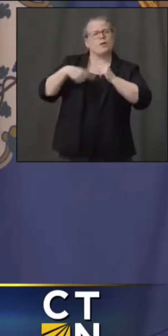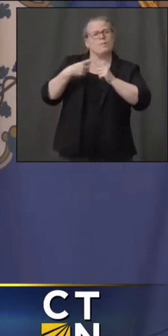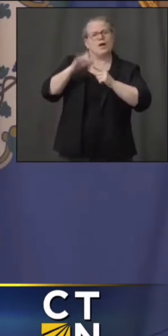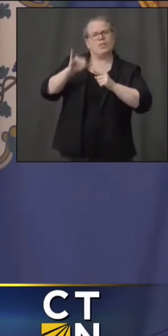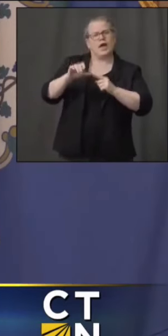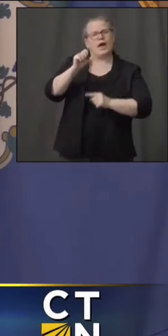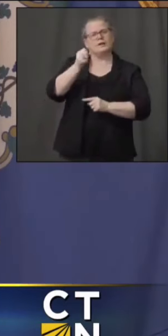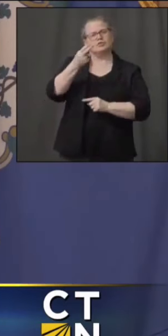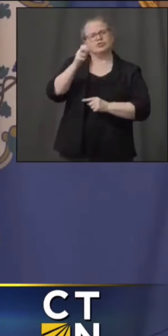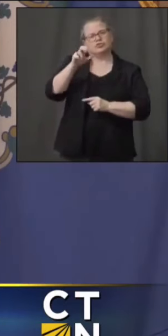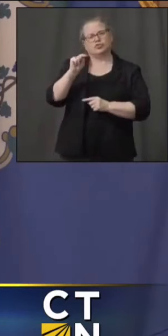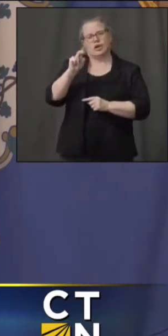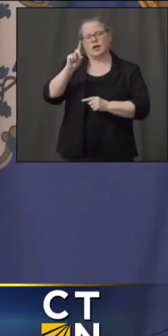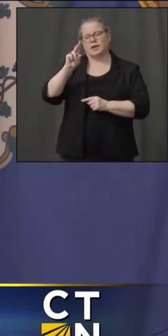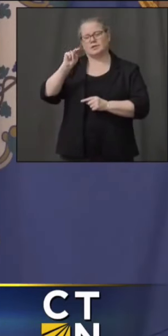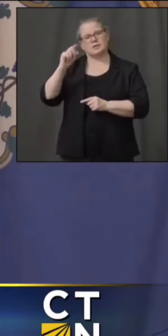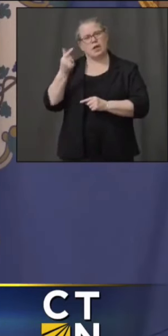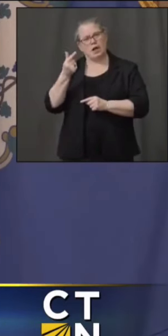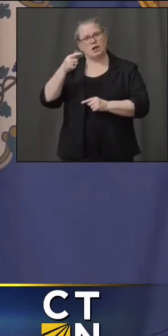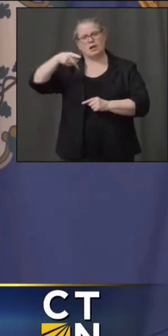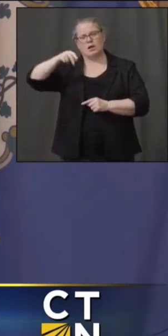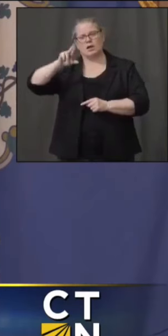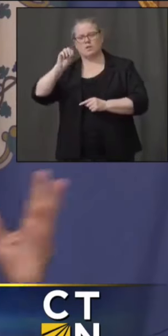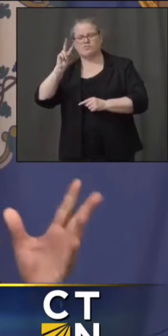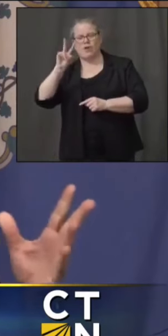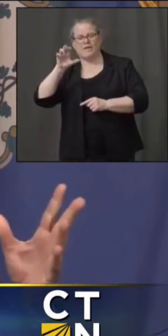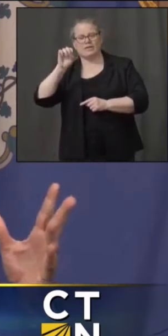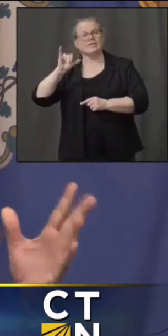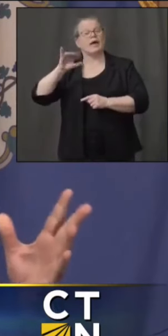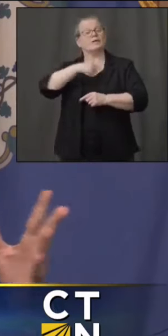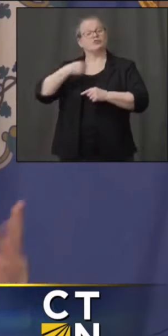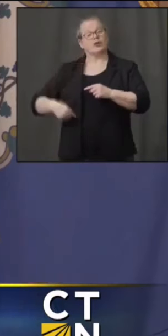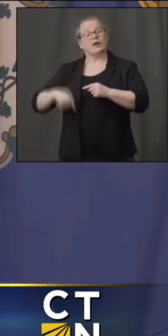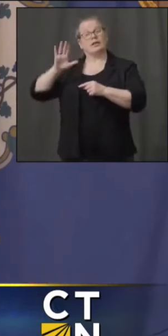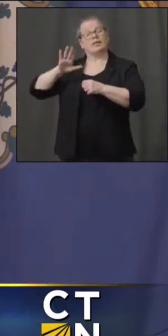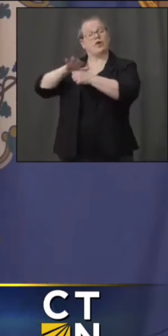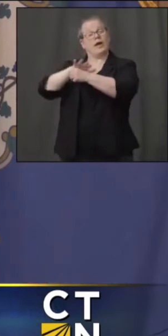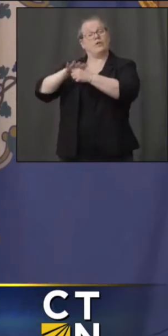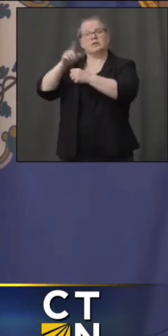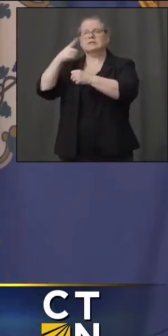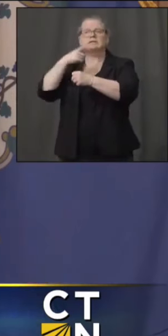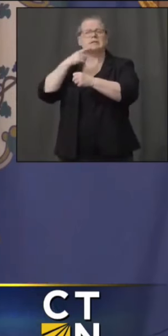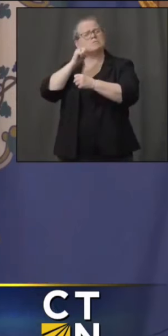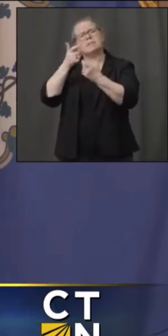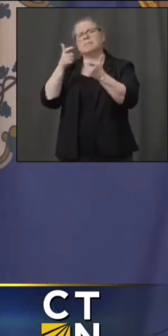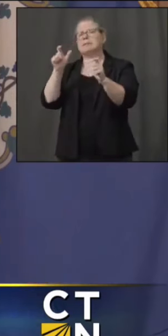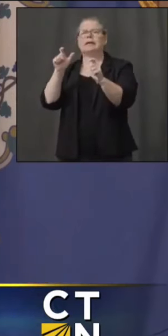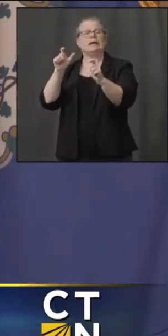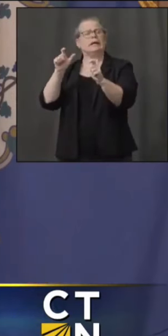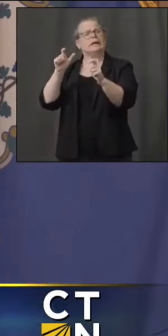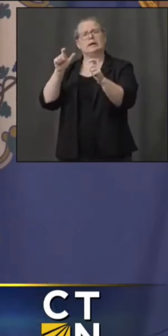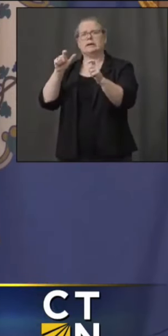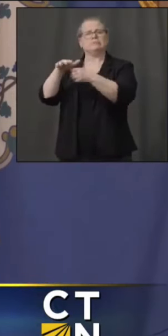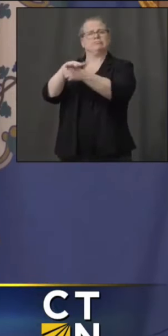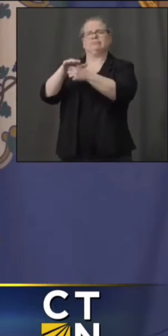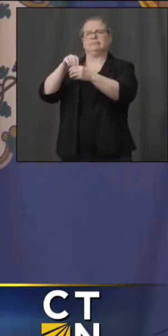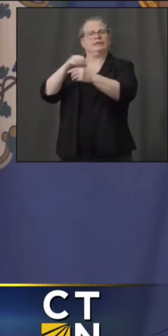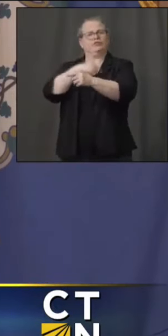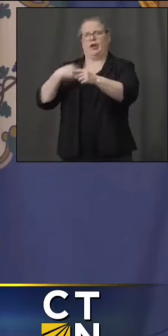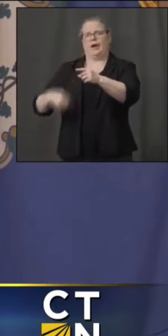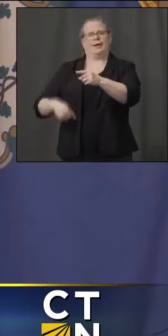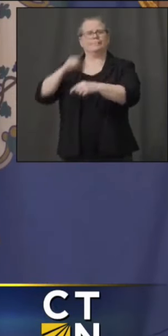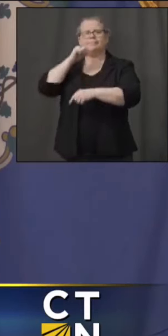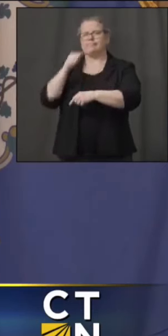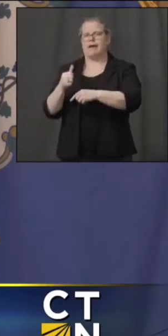said, Shandong province is not that big a province in China, but it's